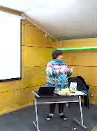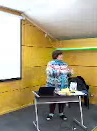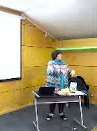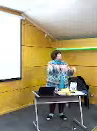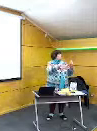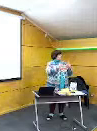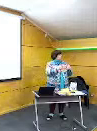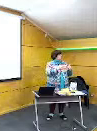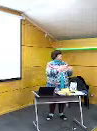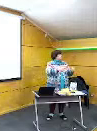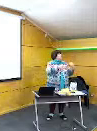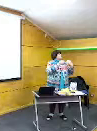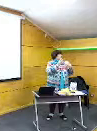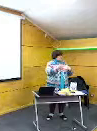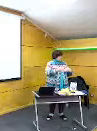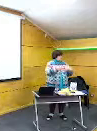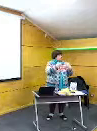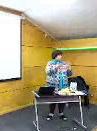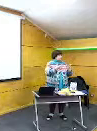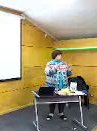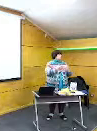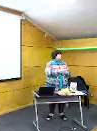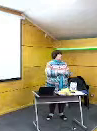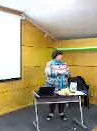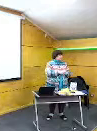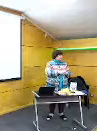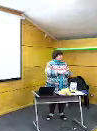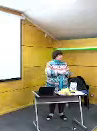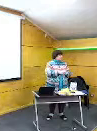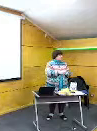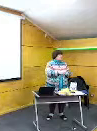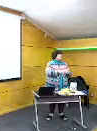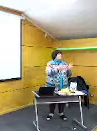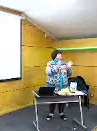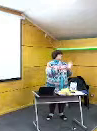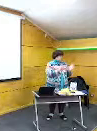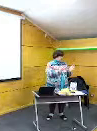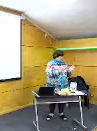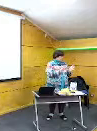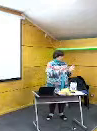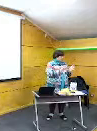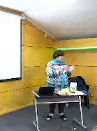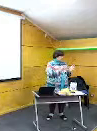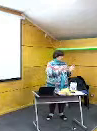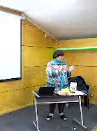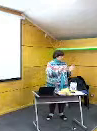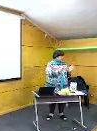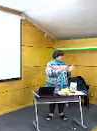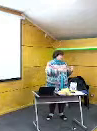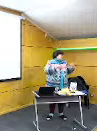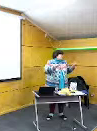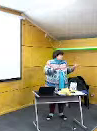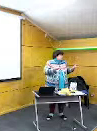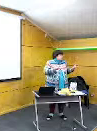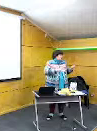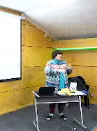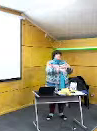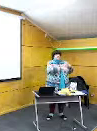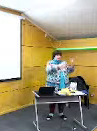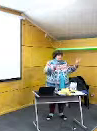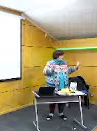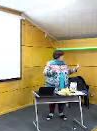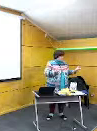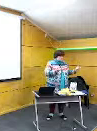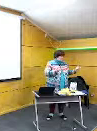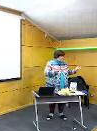then have that person continue practicing and get the video ready. Now, some people want to